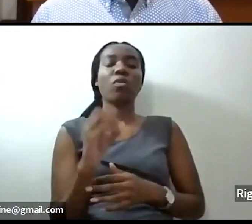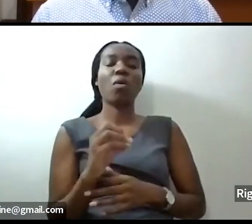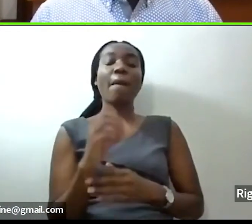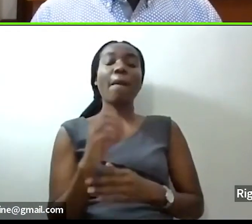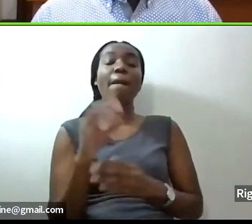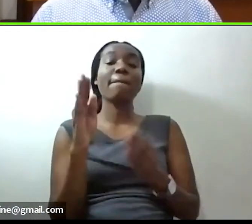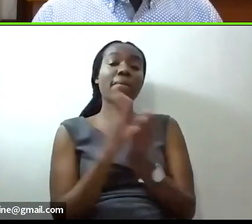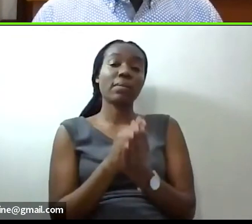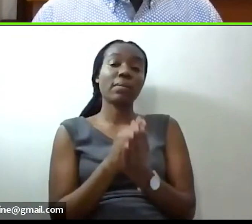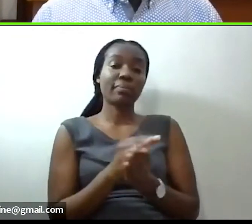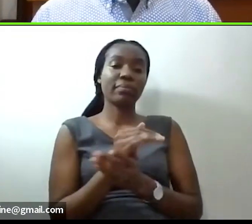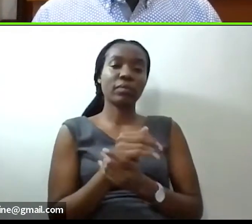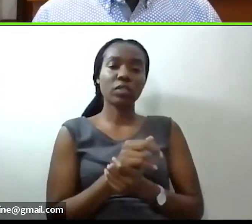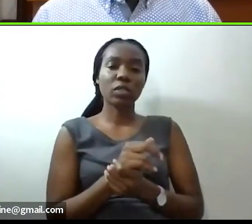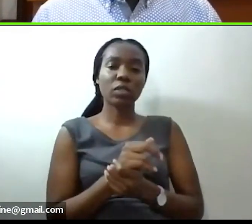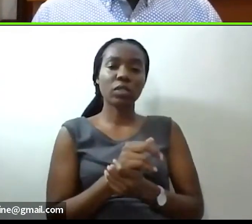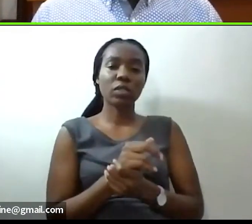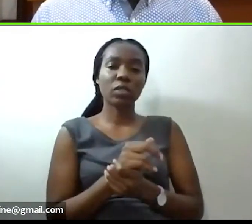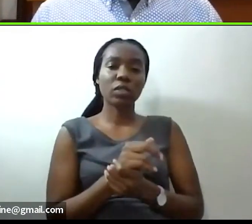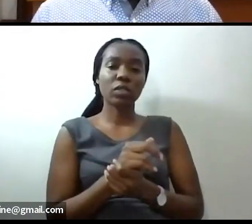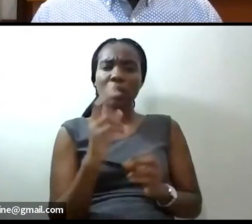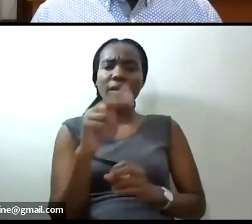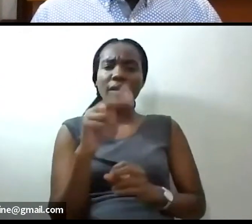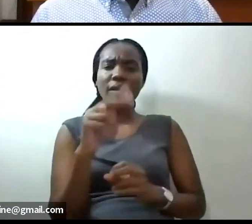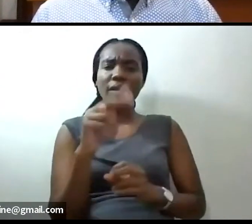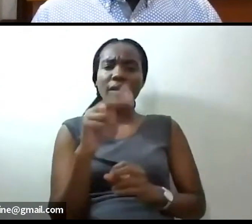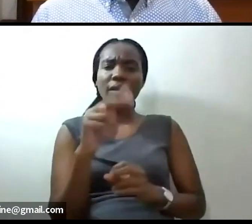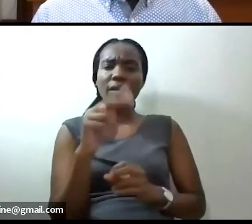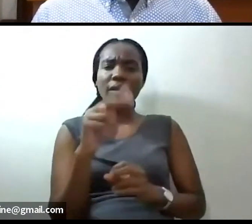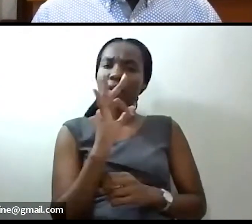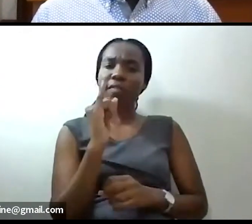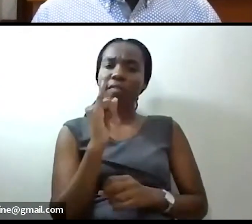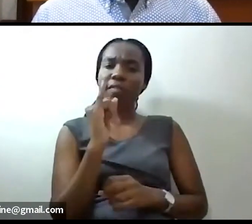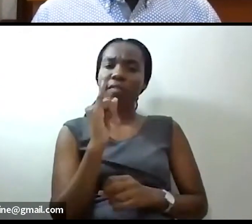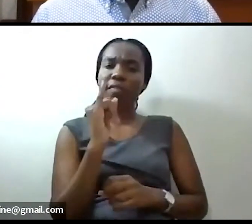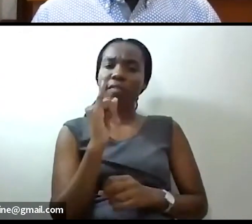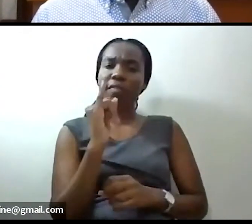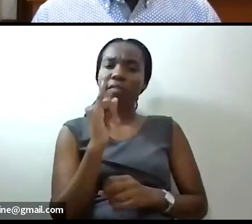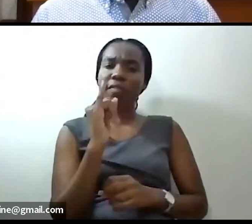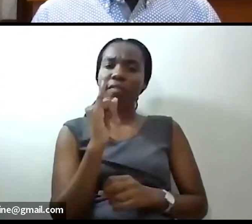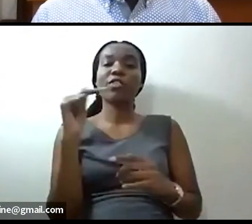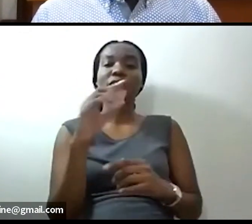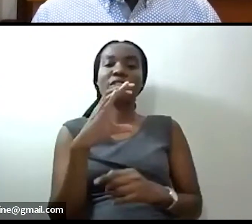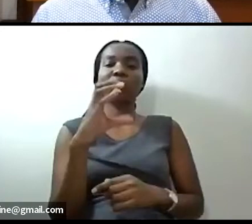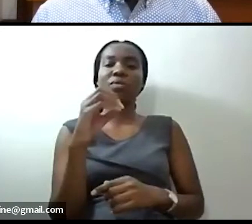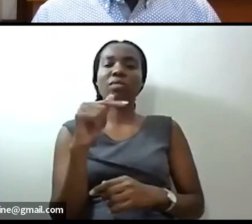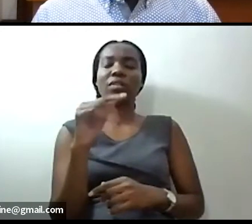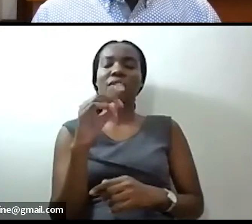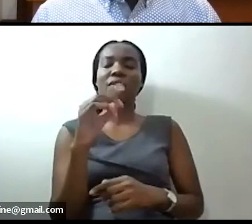info@fibbank.co.ke. No, not bank, just fib.co.ke. FIB, sorry. Yeah, .co.ke. Yes,